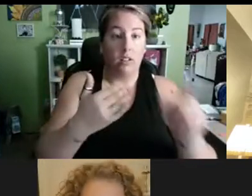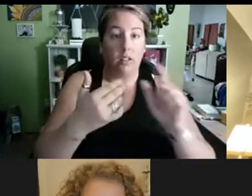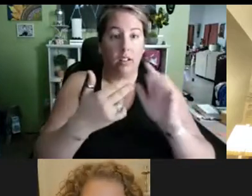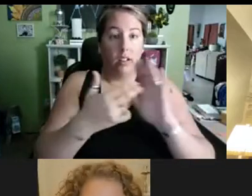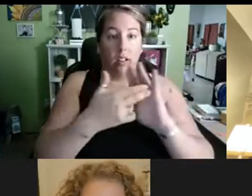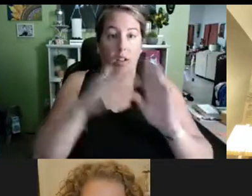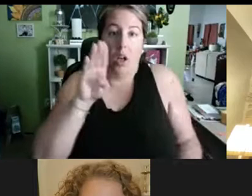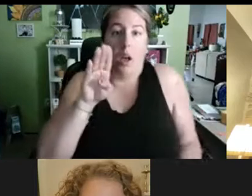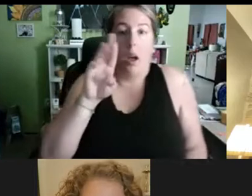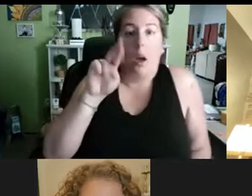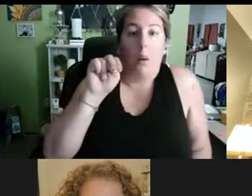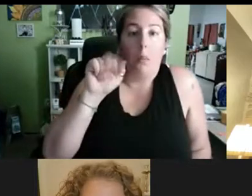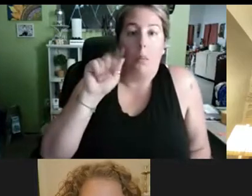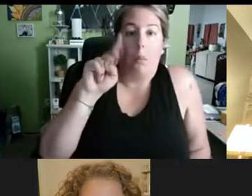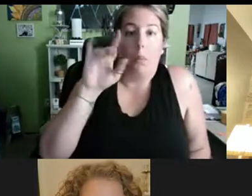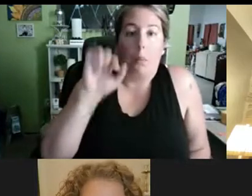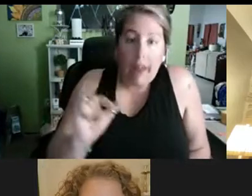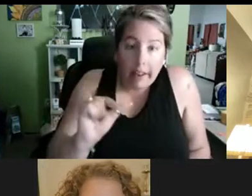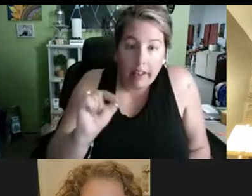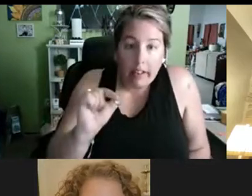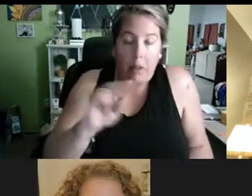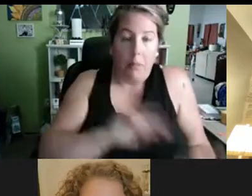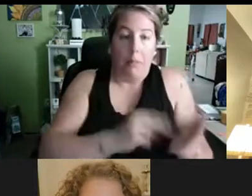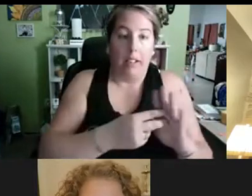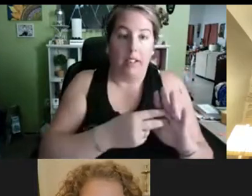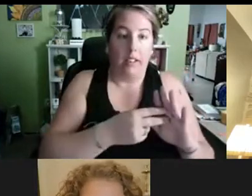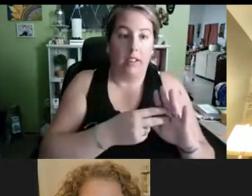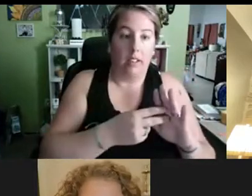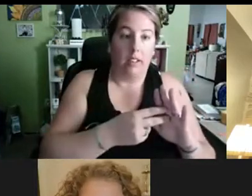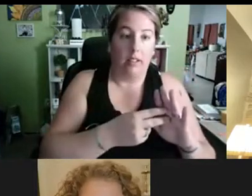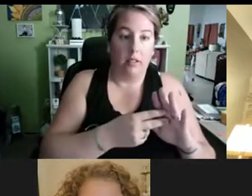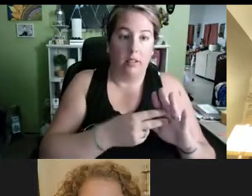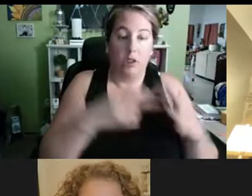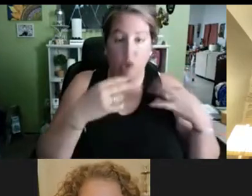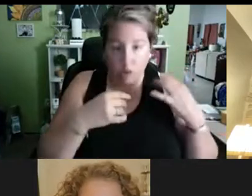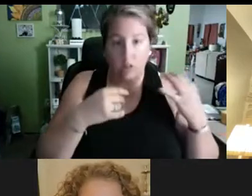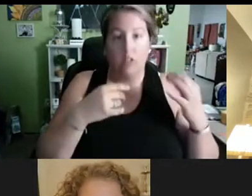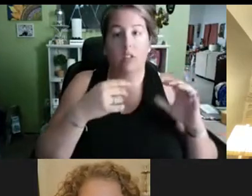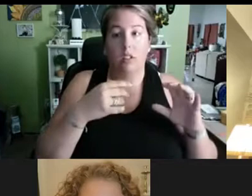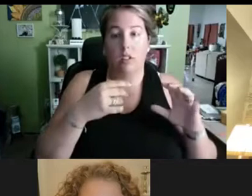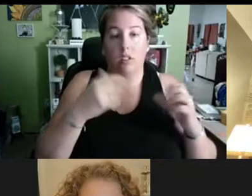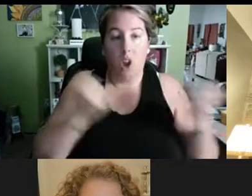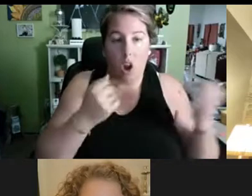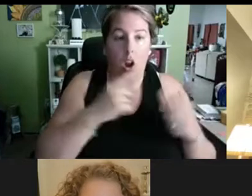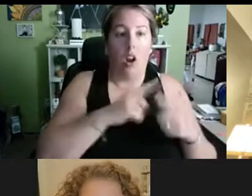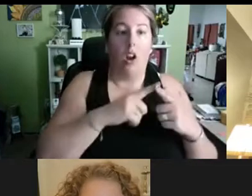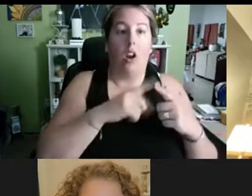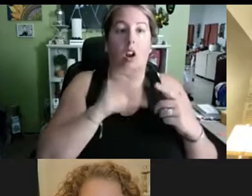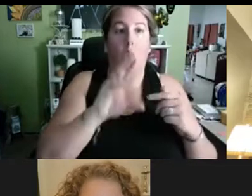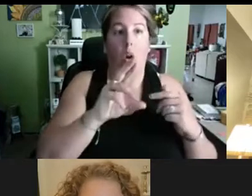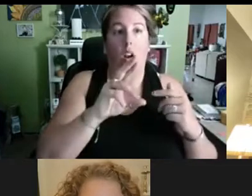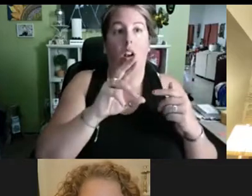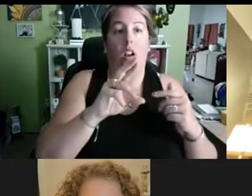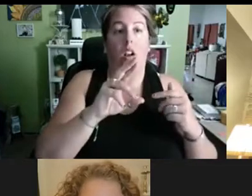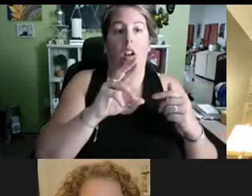looks identical, right? So I tried to like do that. I found like a theme that I liked, and